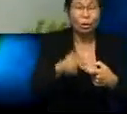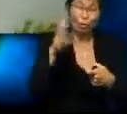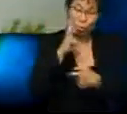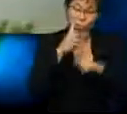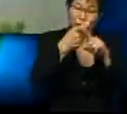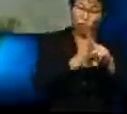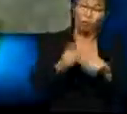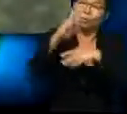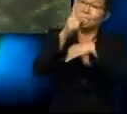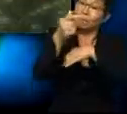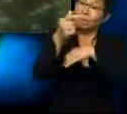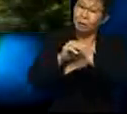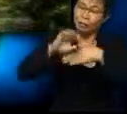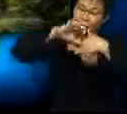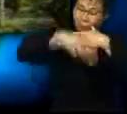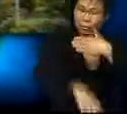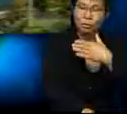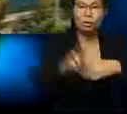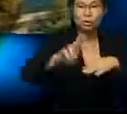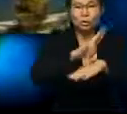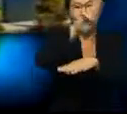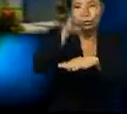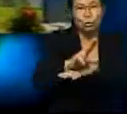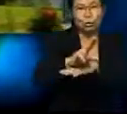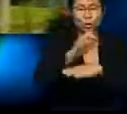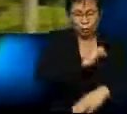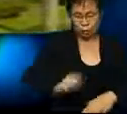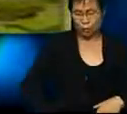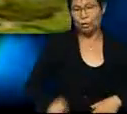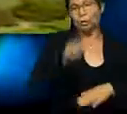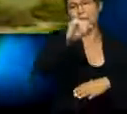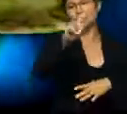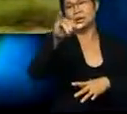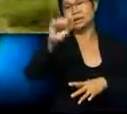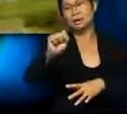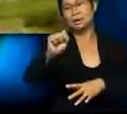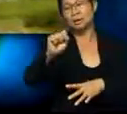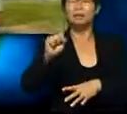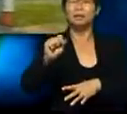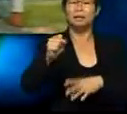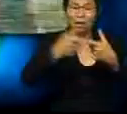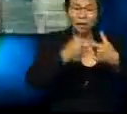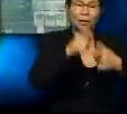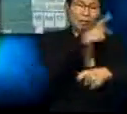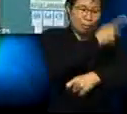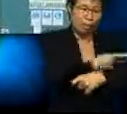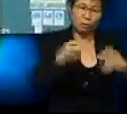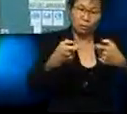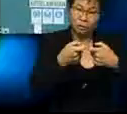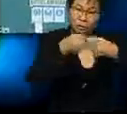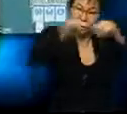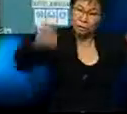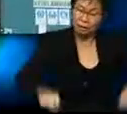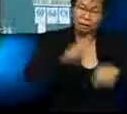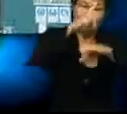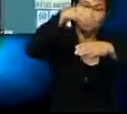Water from this dam has also been used by the Sultan Idris Electric Power Station in, where else?